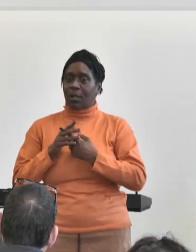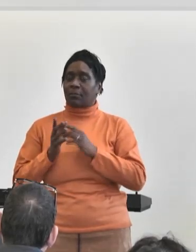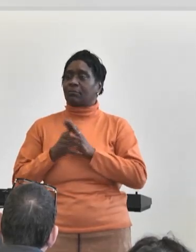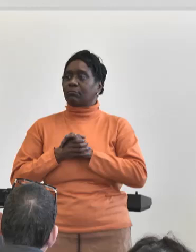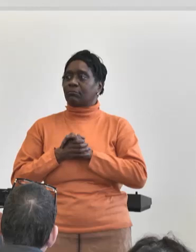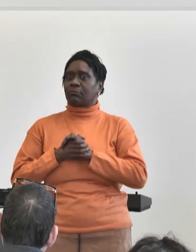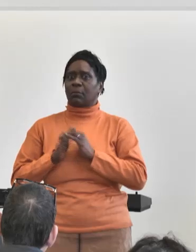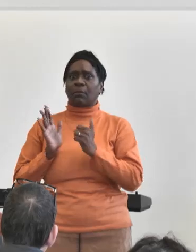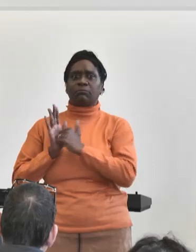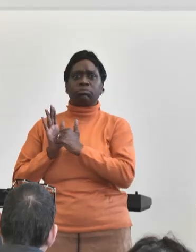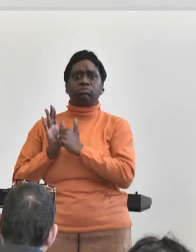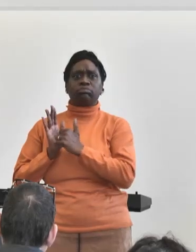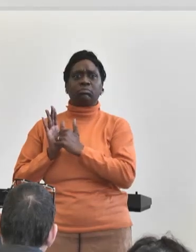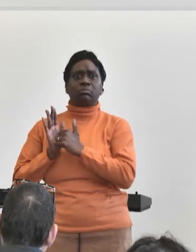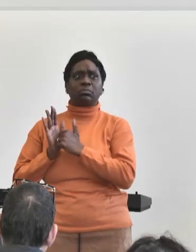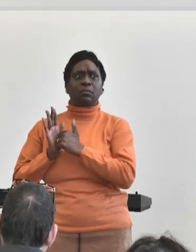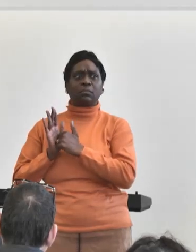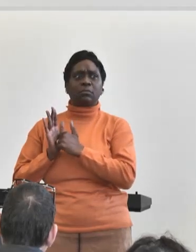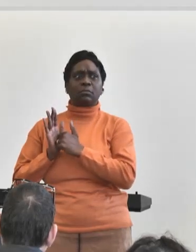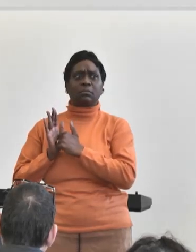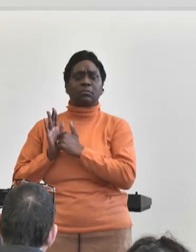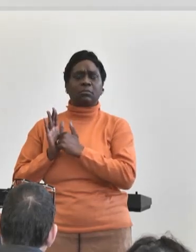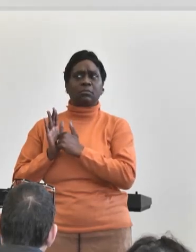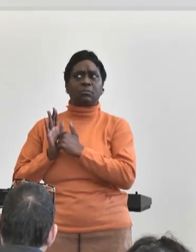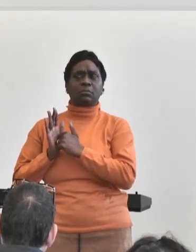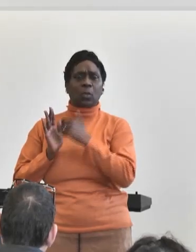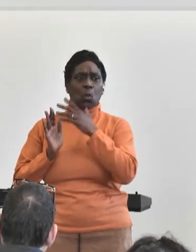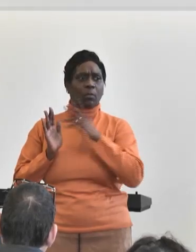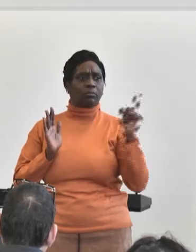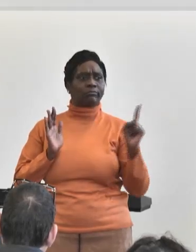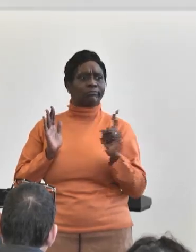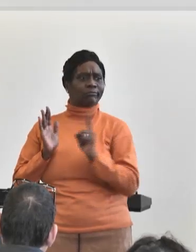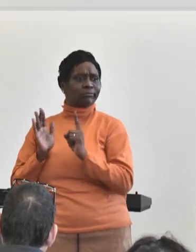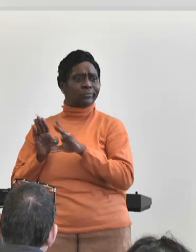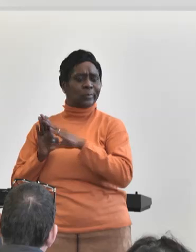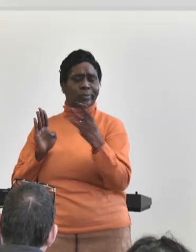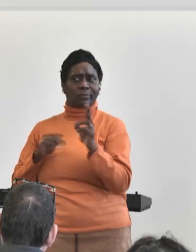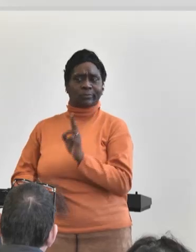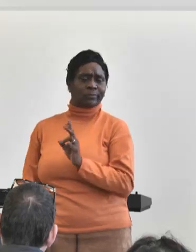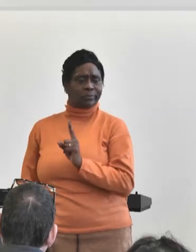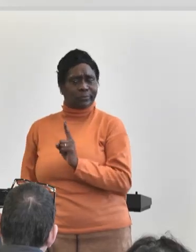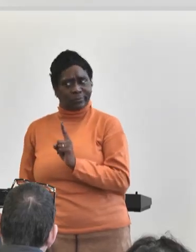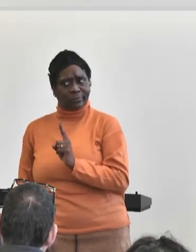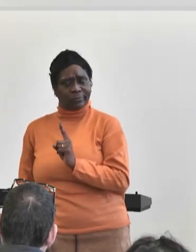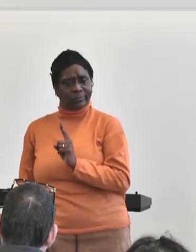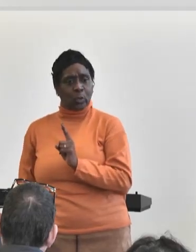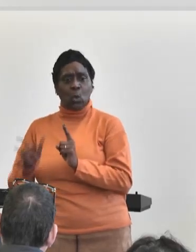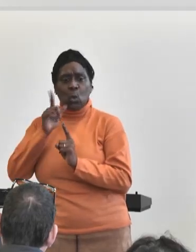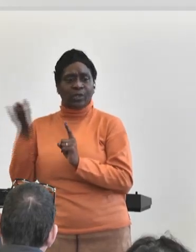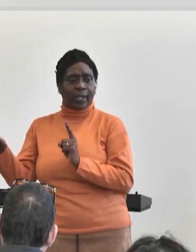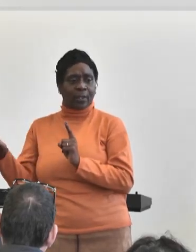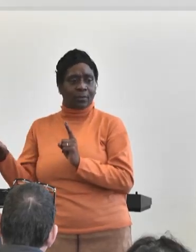empezar. And there's a knock at the door. Y tocan la puerta. And she goes to the door and answers the door. Y lleva la puerta y con, y and you know who